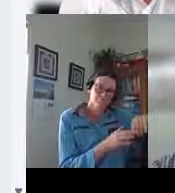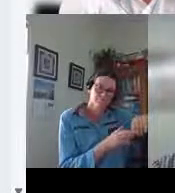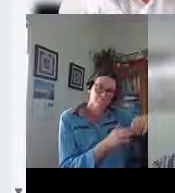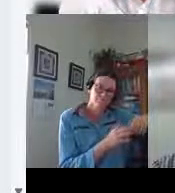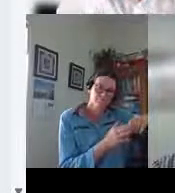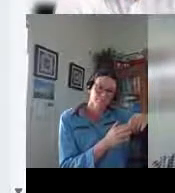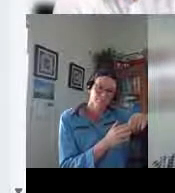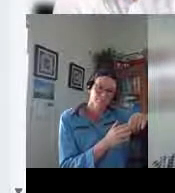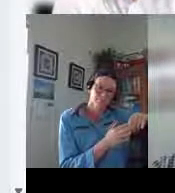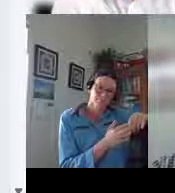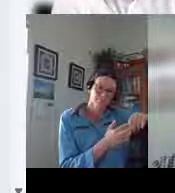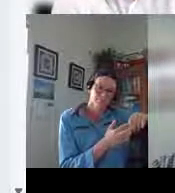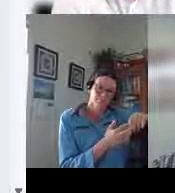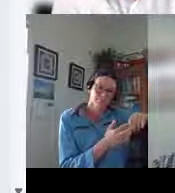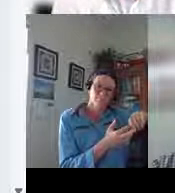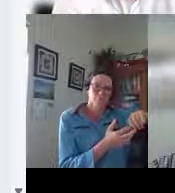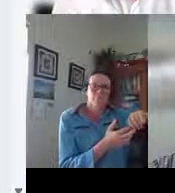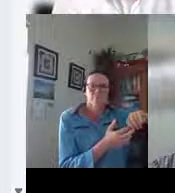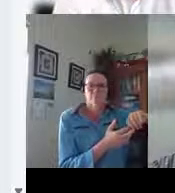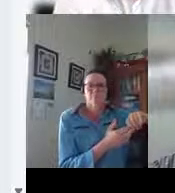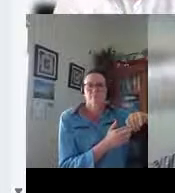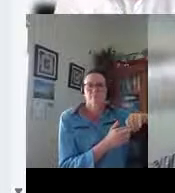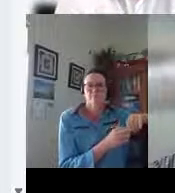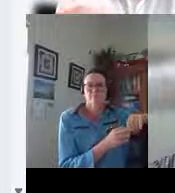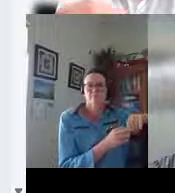there are also eligible.